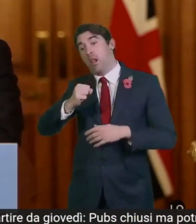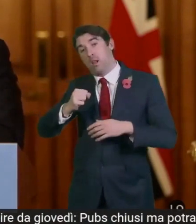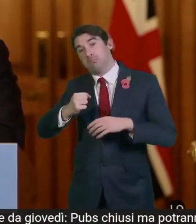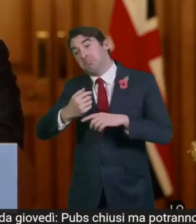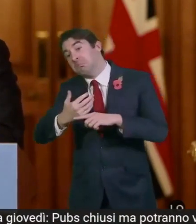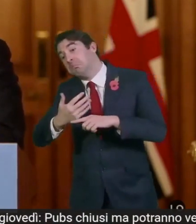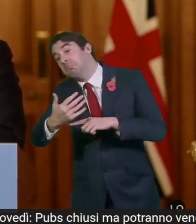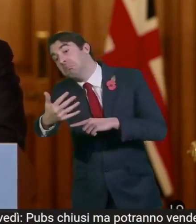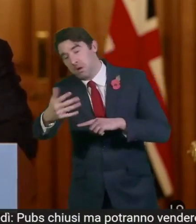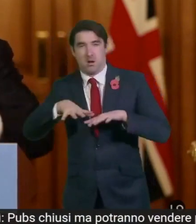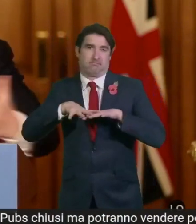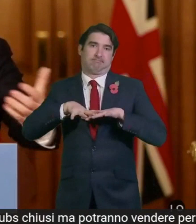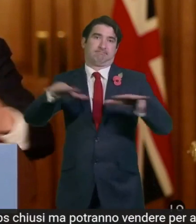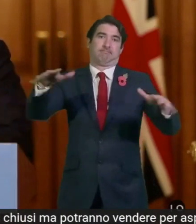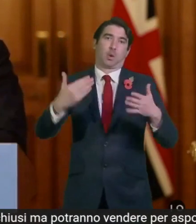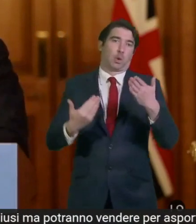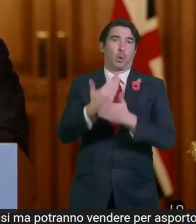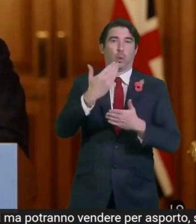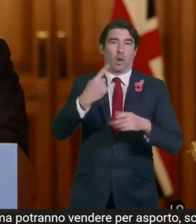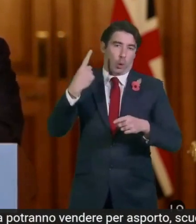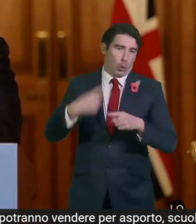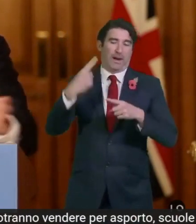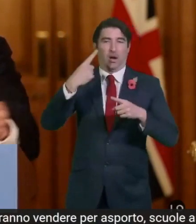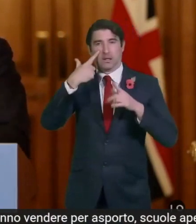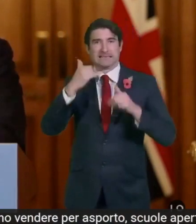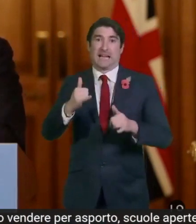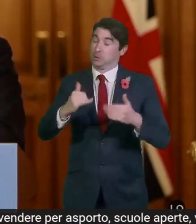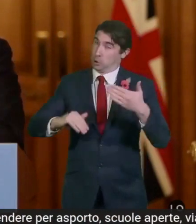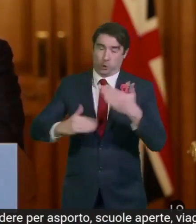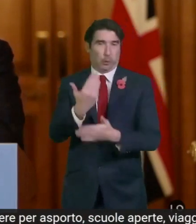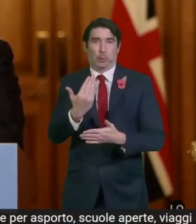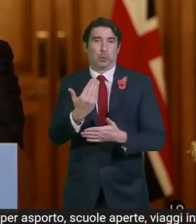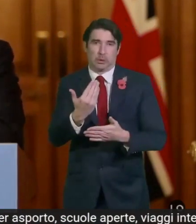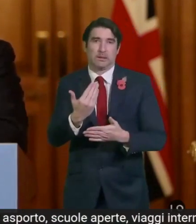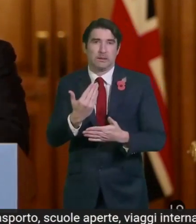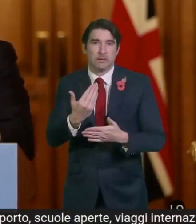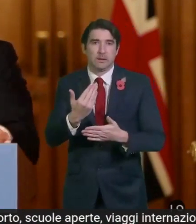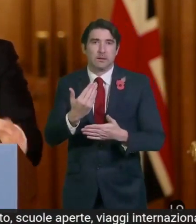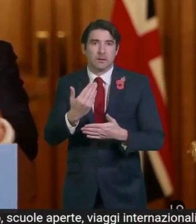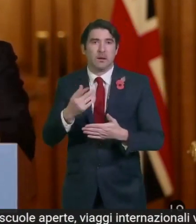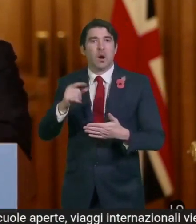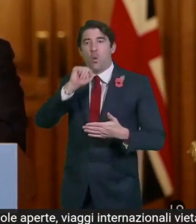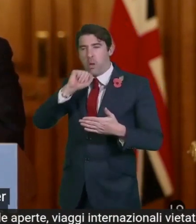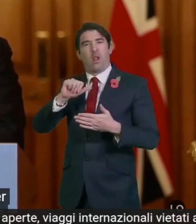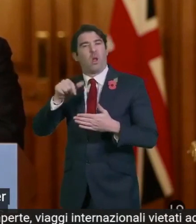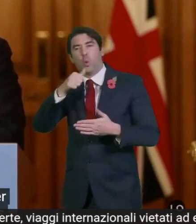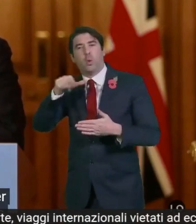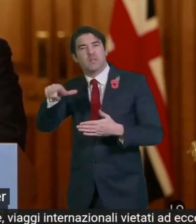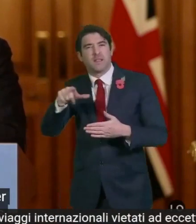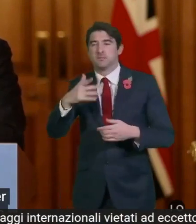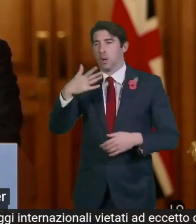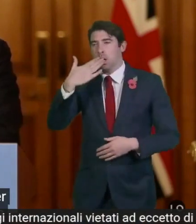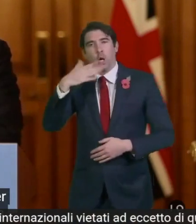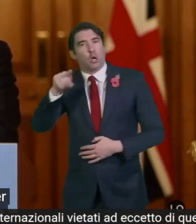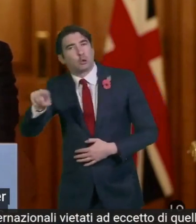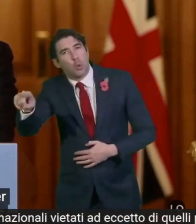quick turnaround tests, applying them in an ever-growing number of situations, from helping